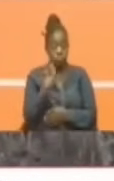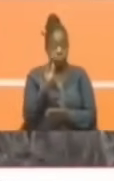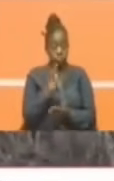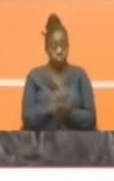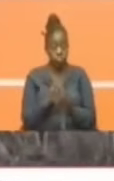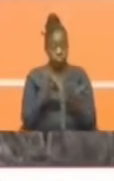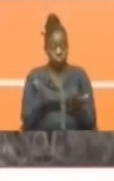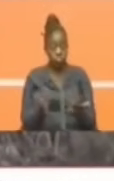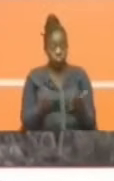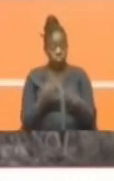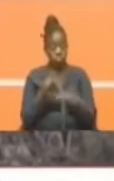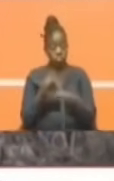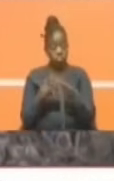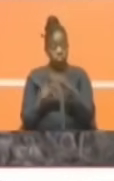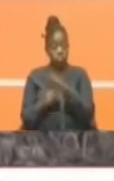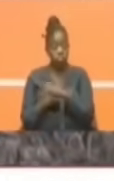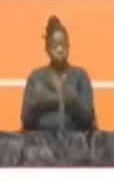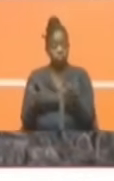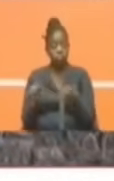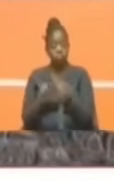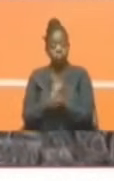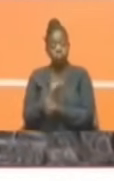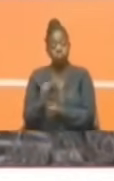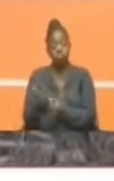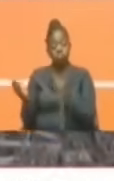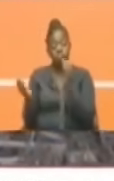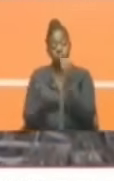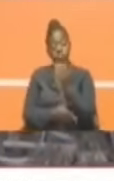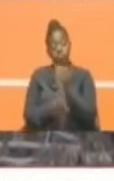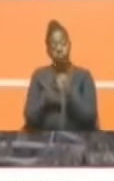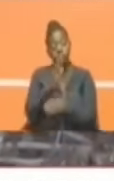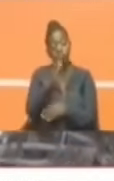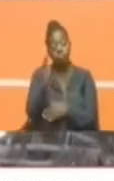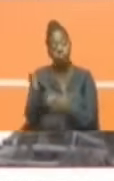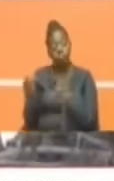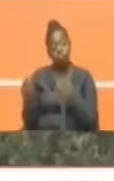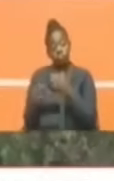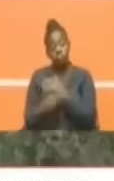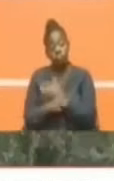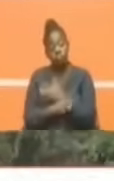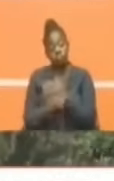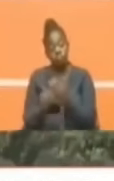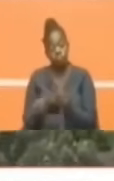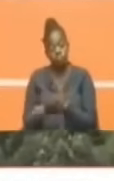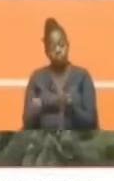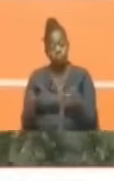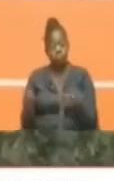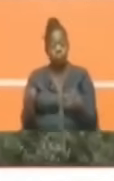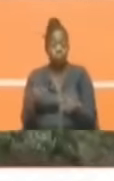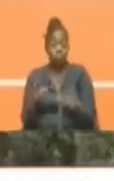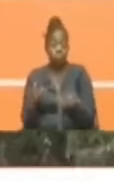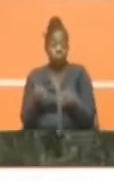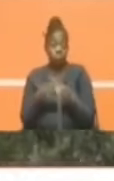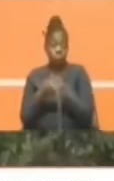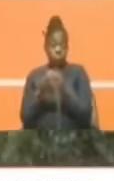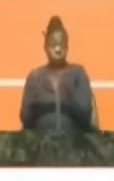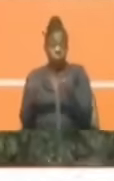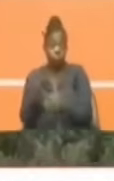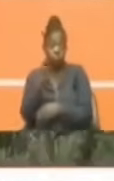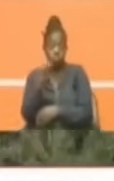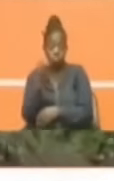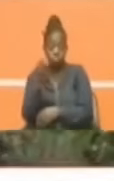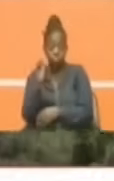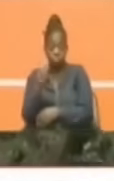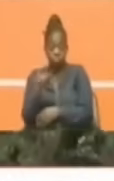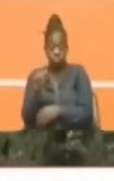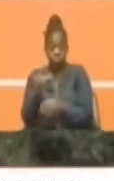kw'ebibira kwesigamiziddwa ku basatuusi abatema emiti mu mbeera ey'obubba. Joseph Byaluhanga atwala ebyebibira ku kitebe kya district